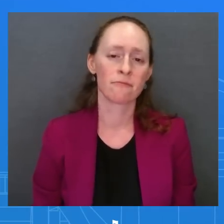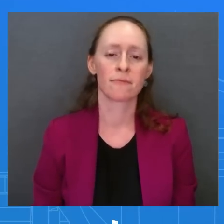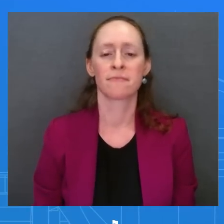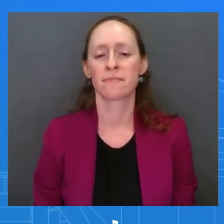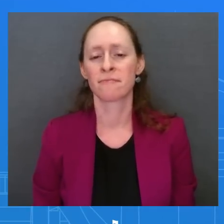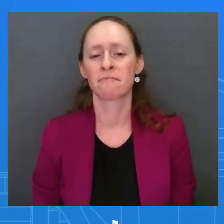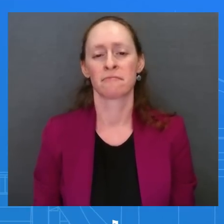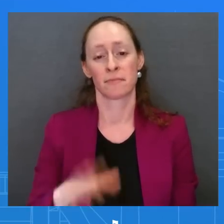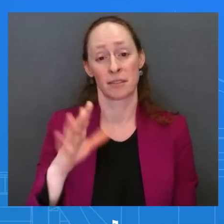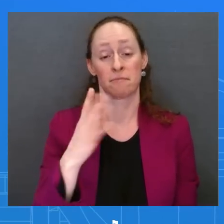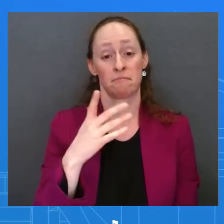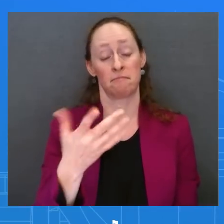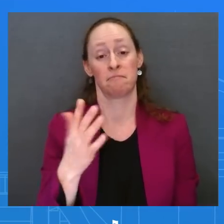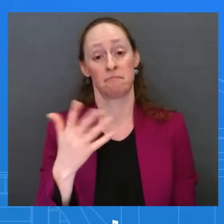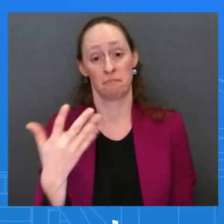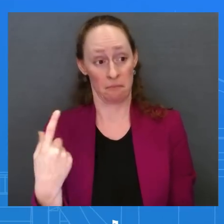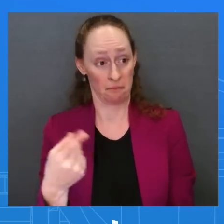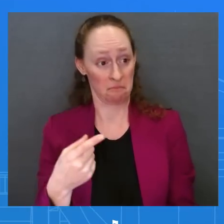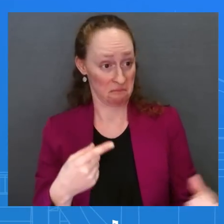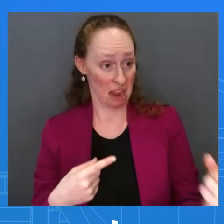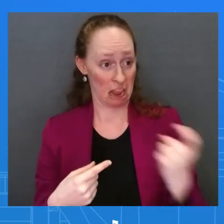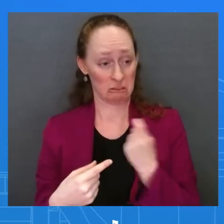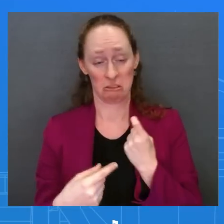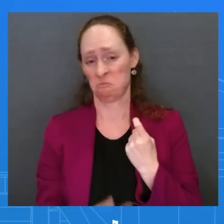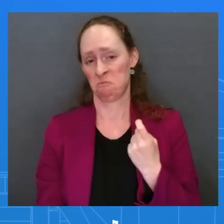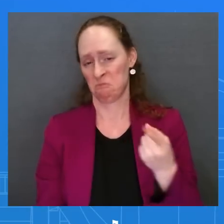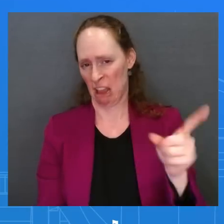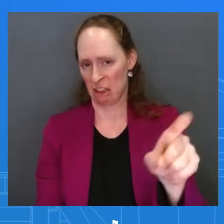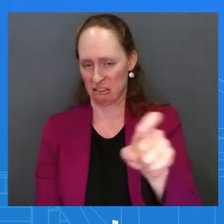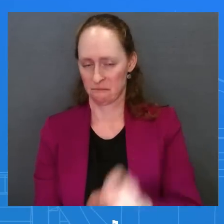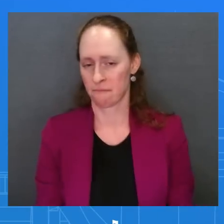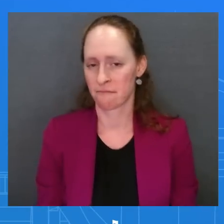to make this situation even more difficult